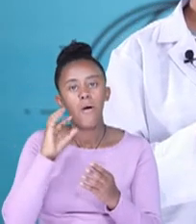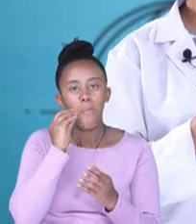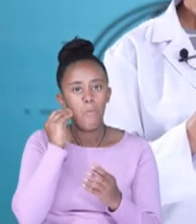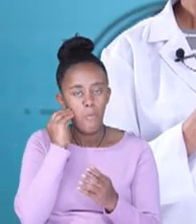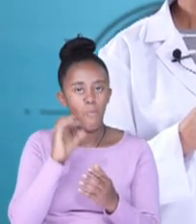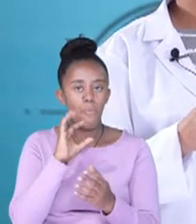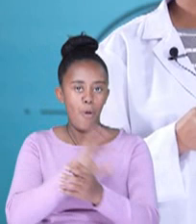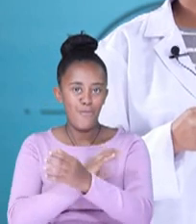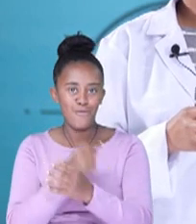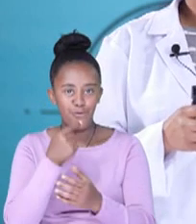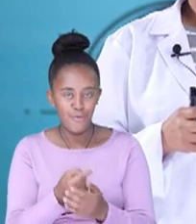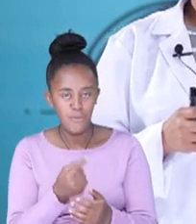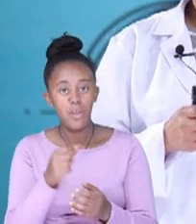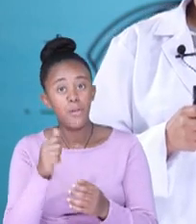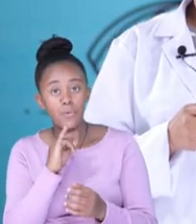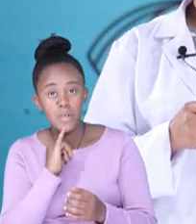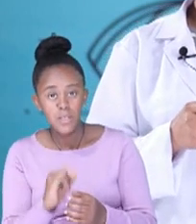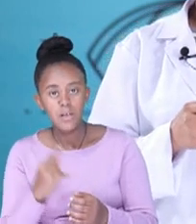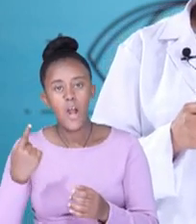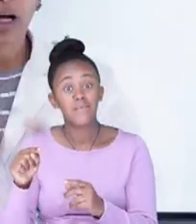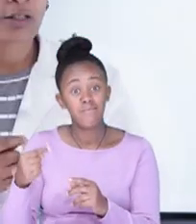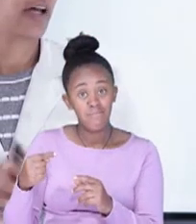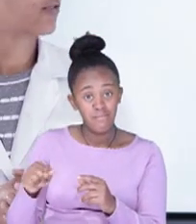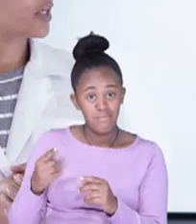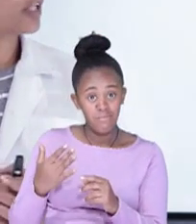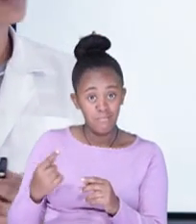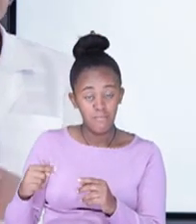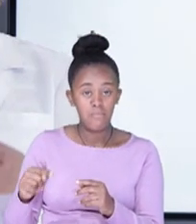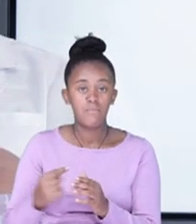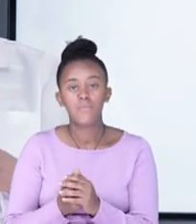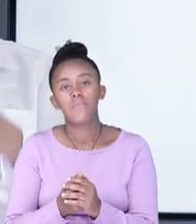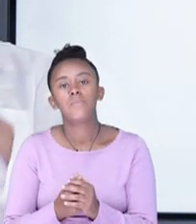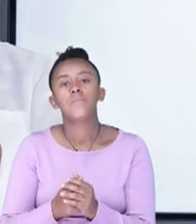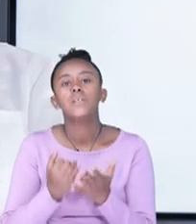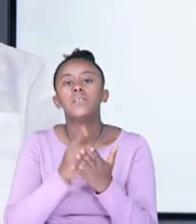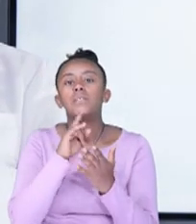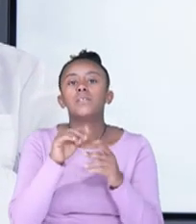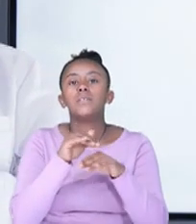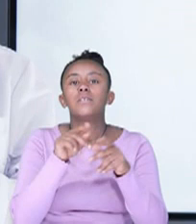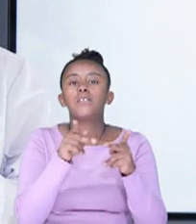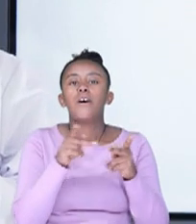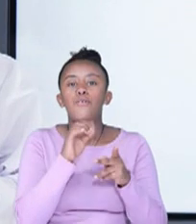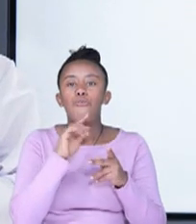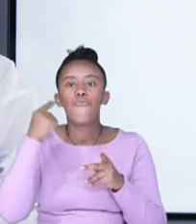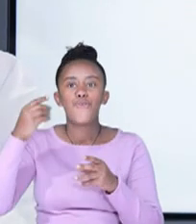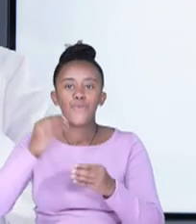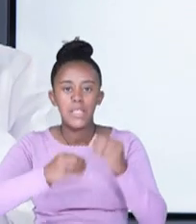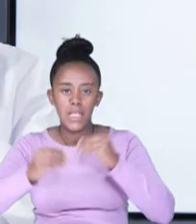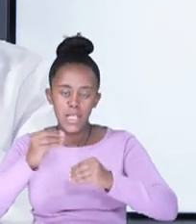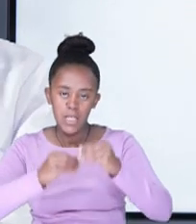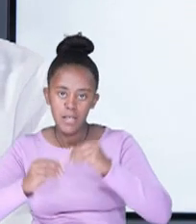cell. And the other one is chloroplast. As I have said, it is site of photosynthesis,